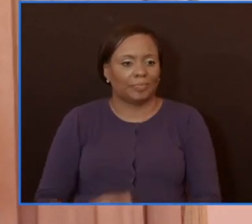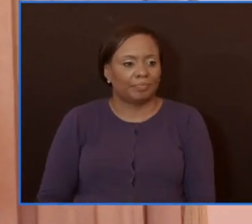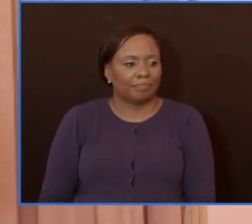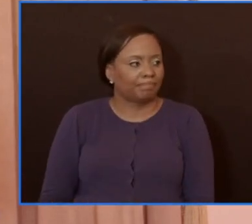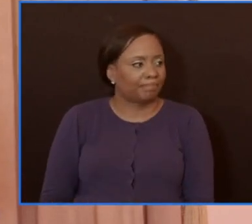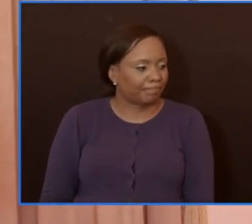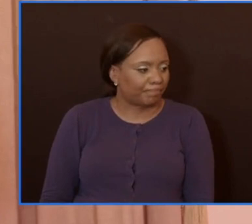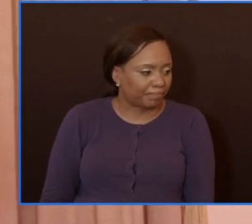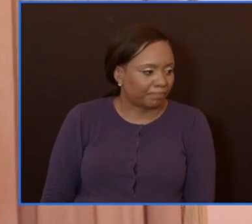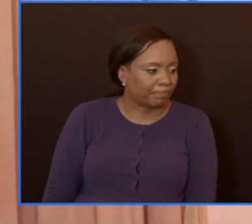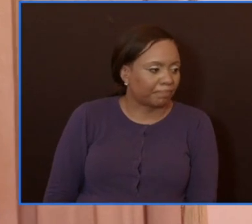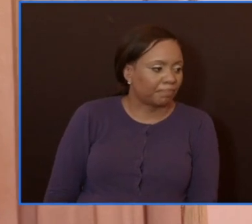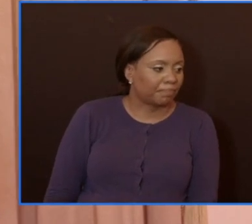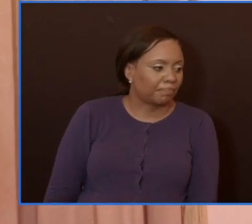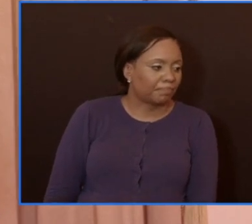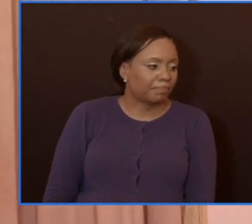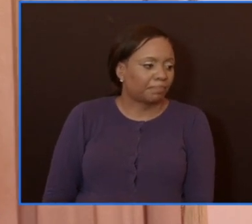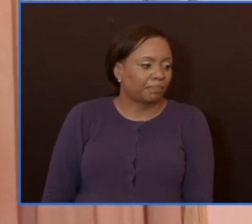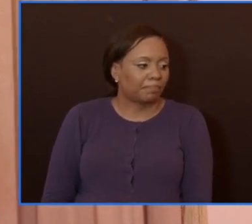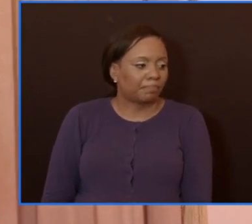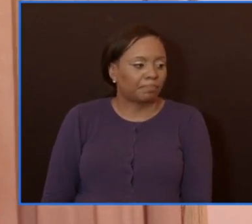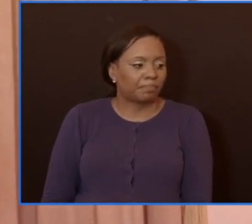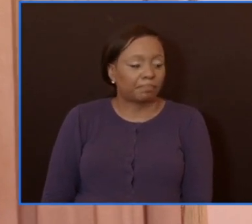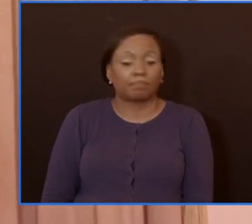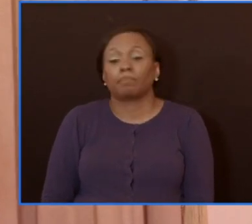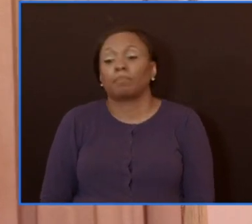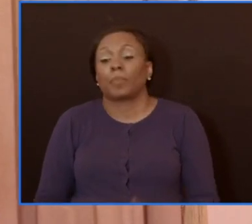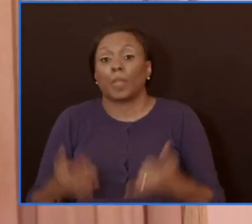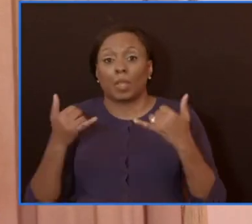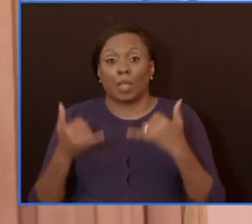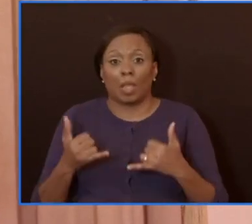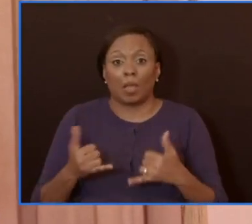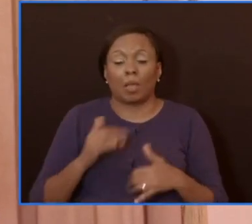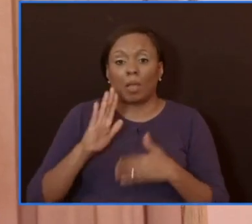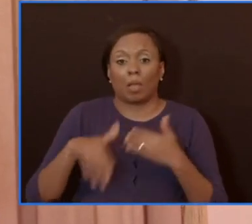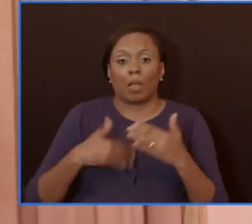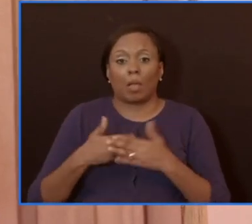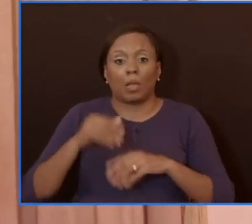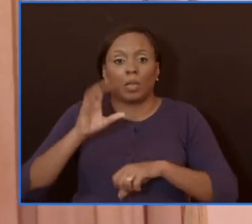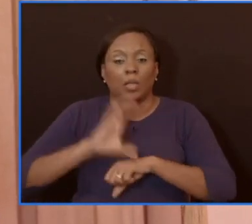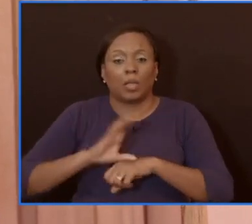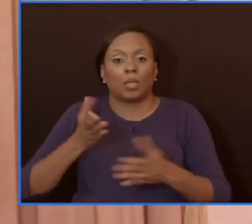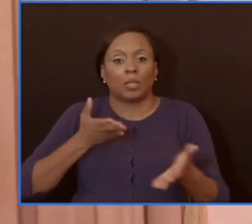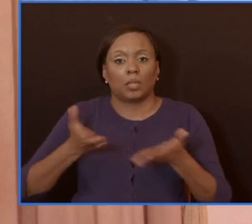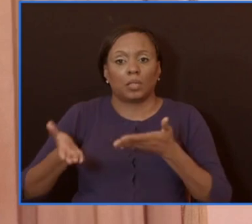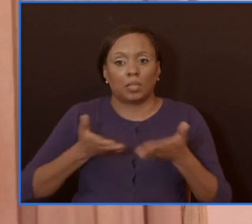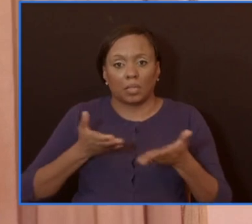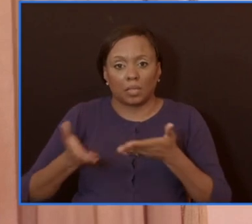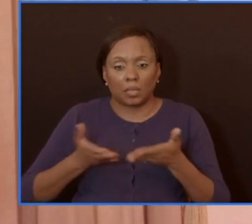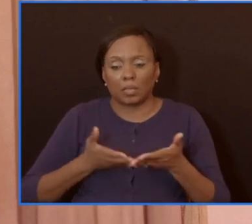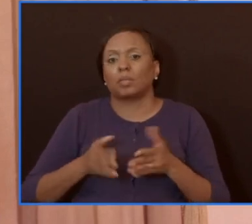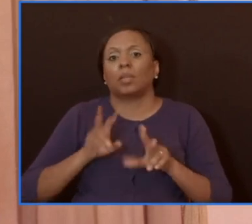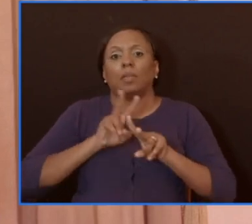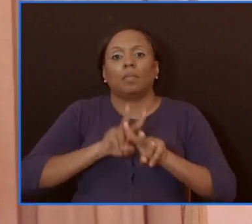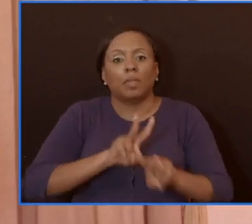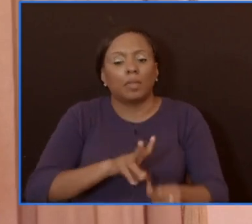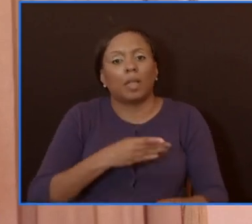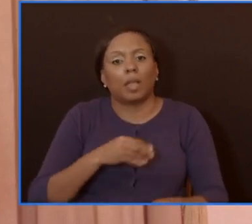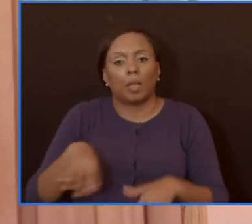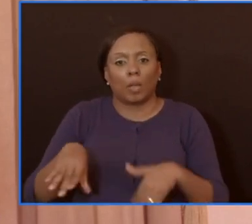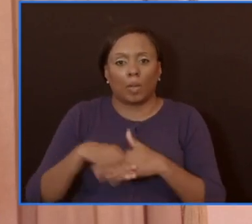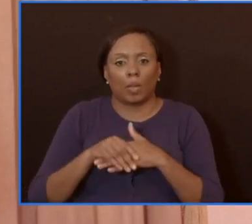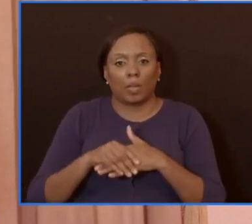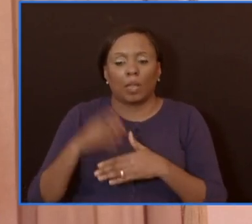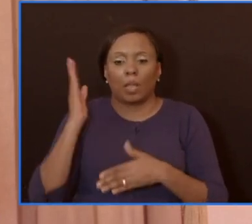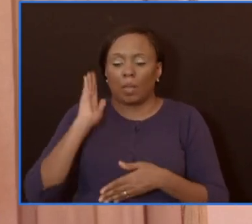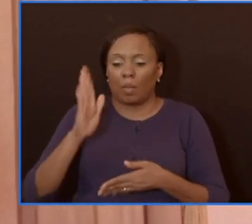in accordance with the recommendation of the EOC and the CMO, all church services now, including funerals and weddings, will